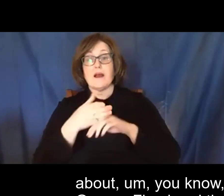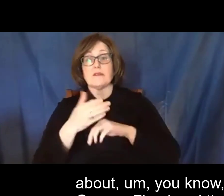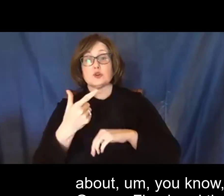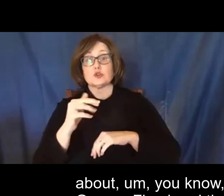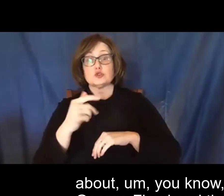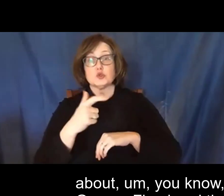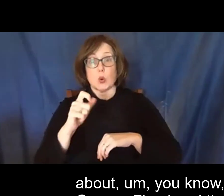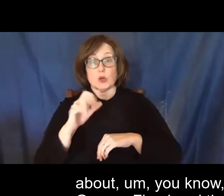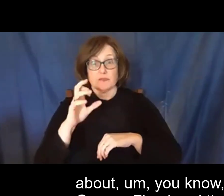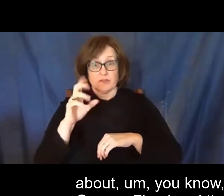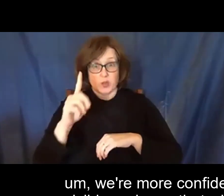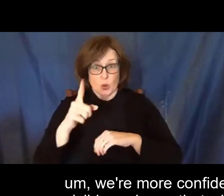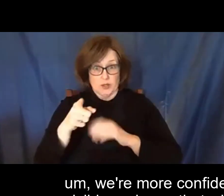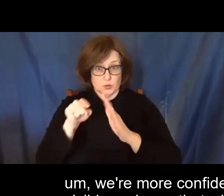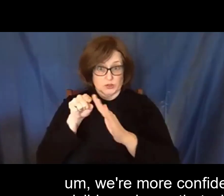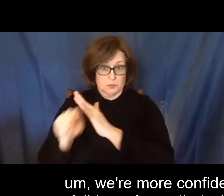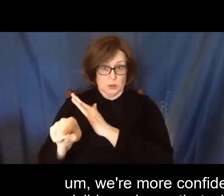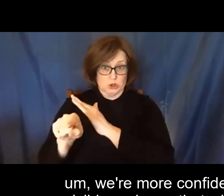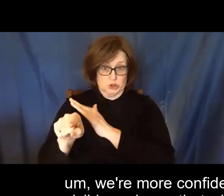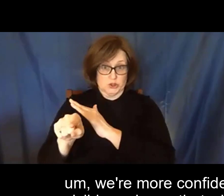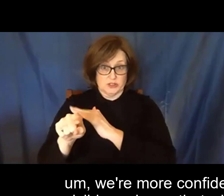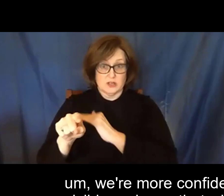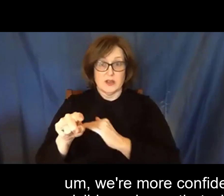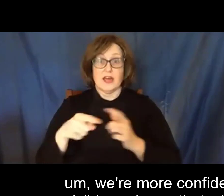the US, I think that